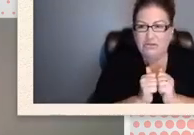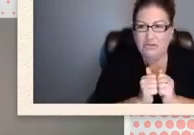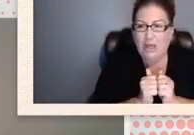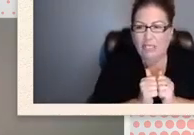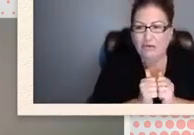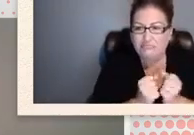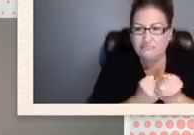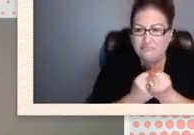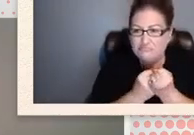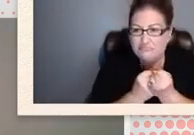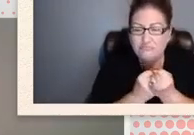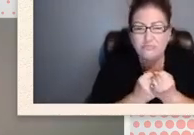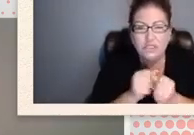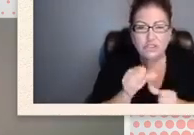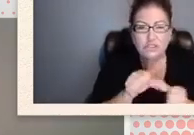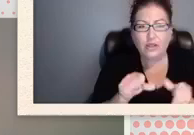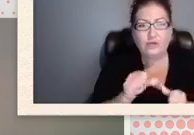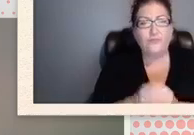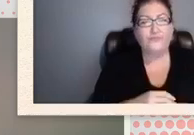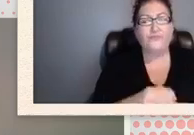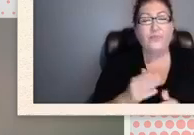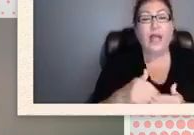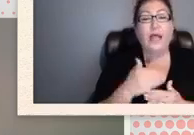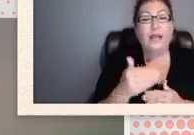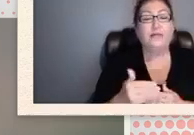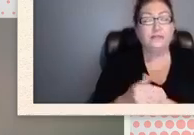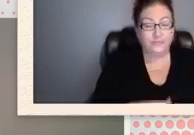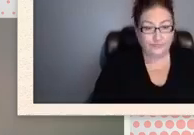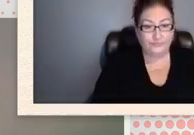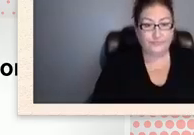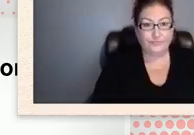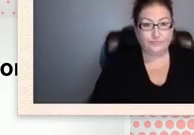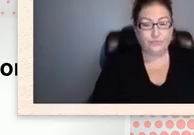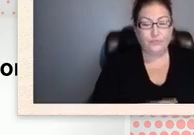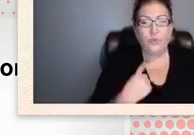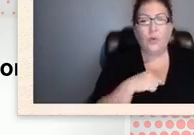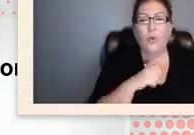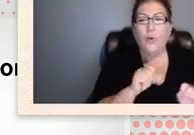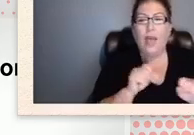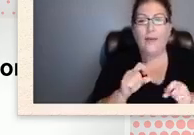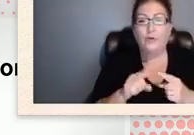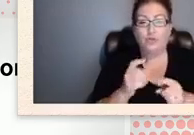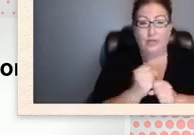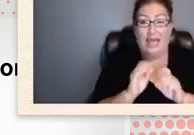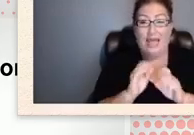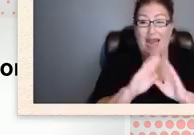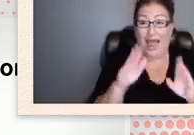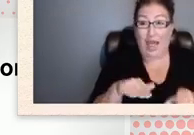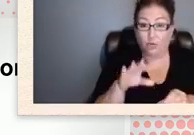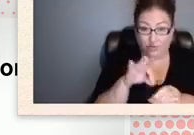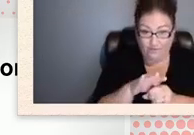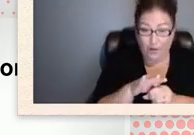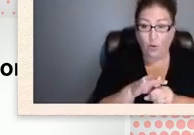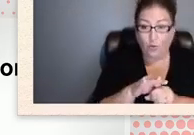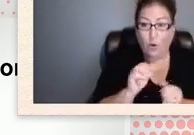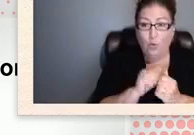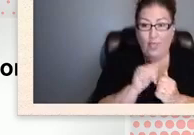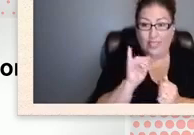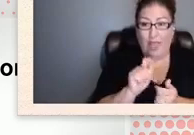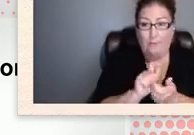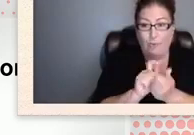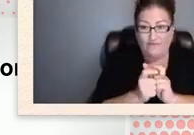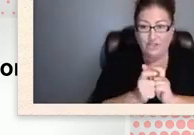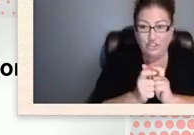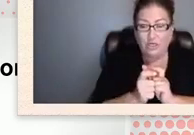And so, next bullets, we were able to get a House vote with this provision,